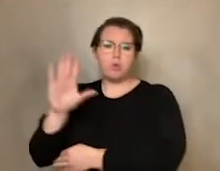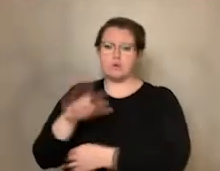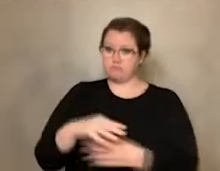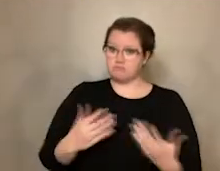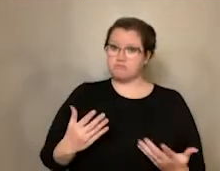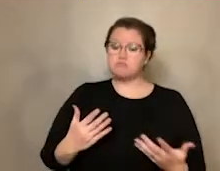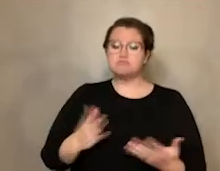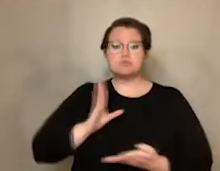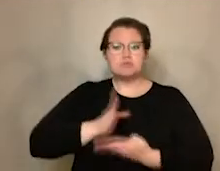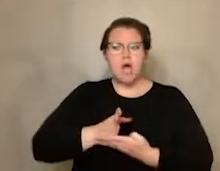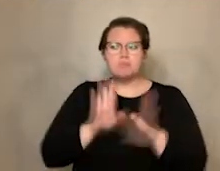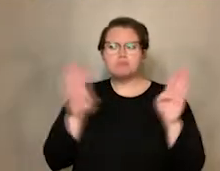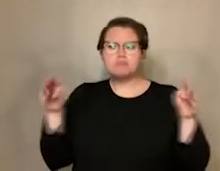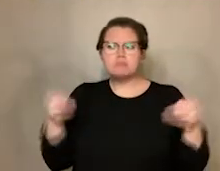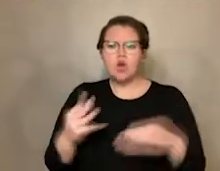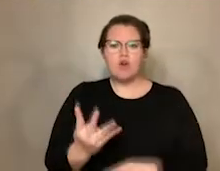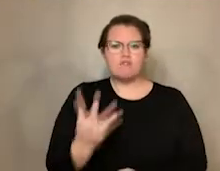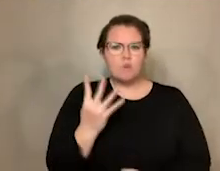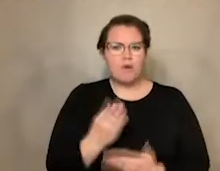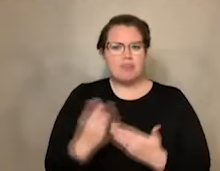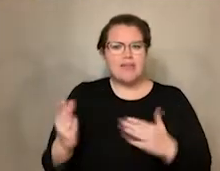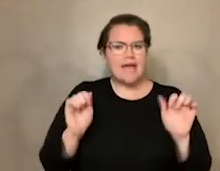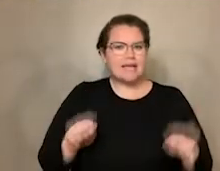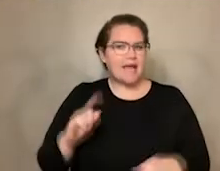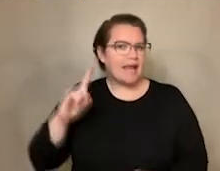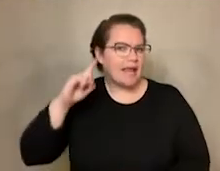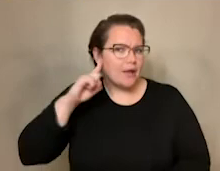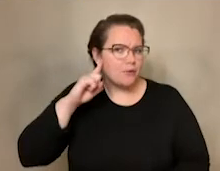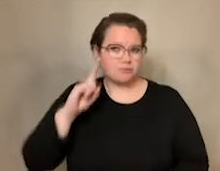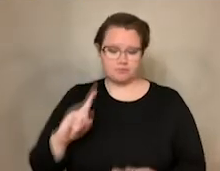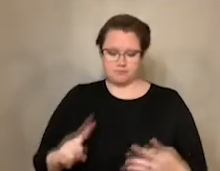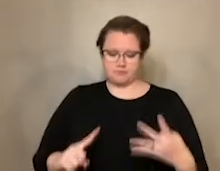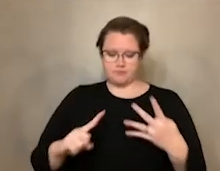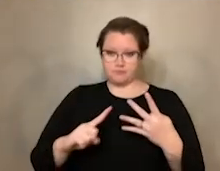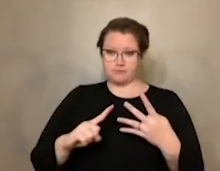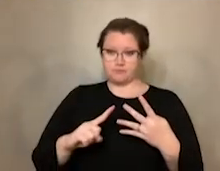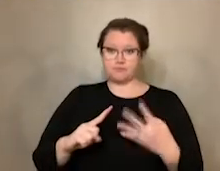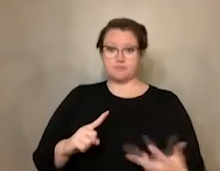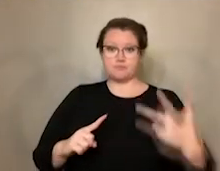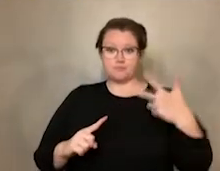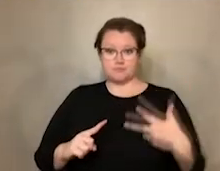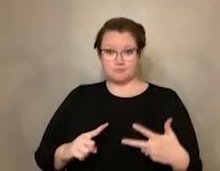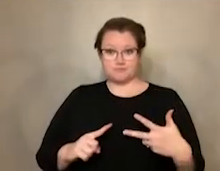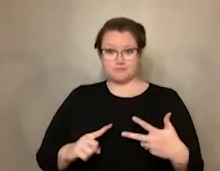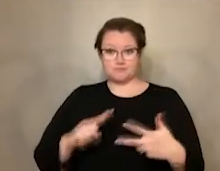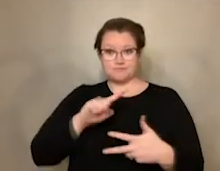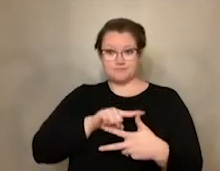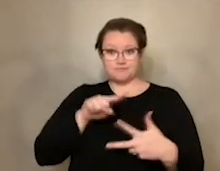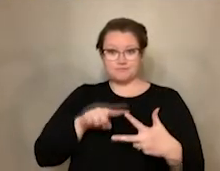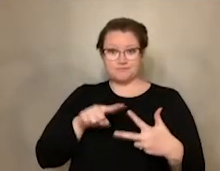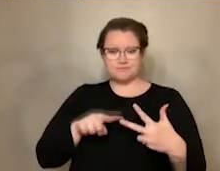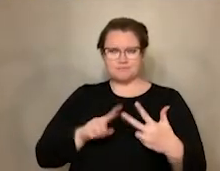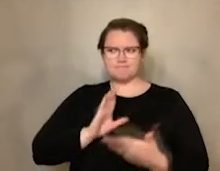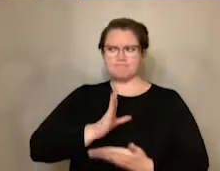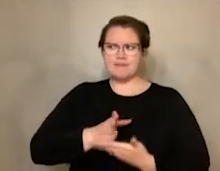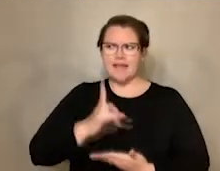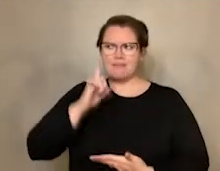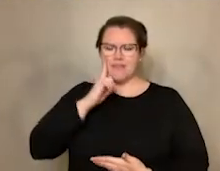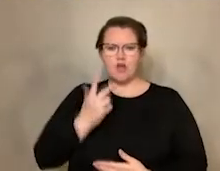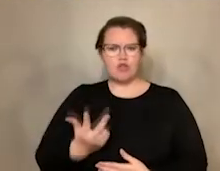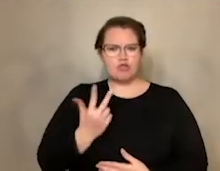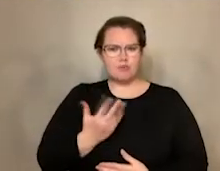So being able to use this skill is something that can help you whether you're having trouble sleeping at night or focusing on your schoolwork, or you're